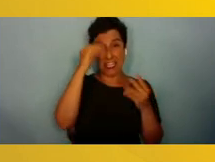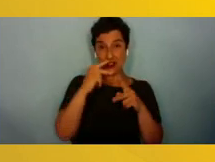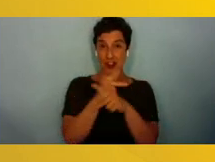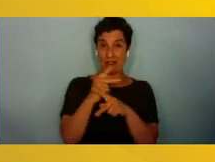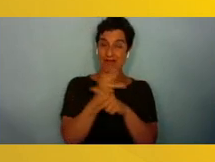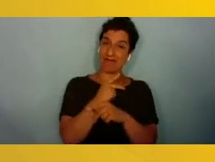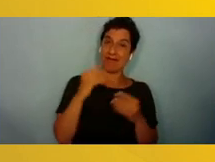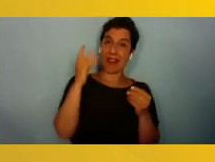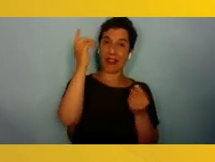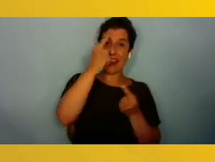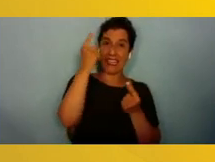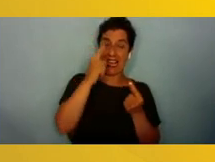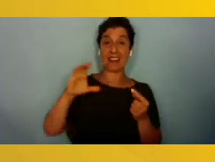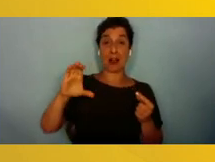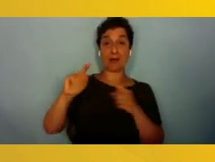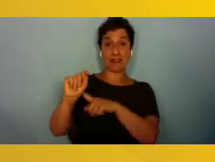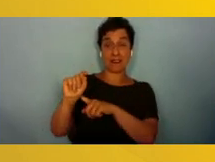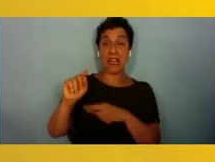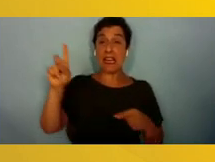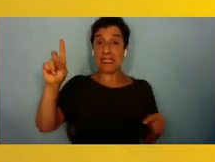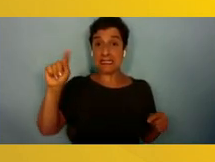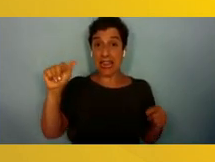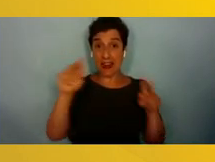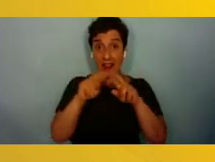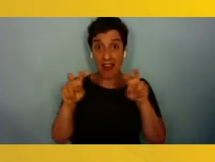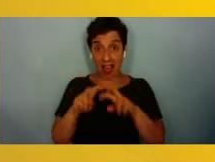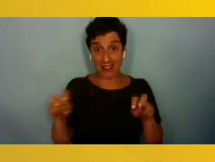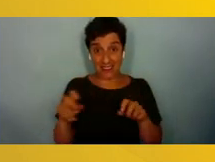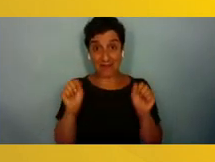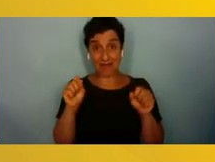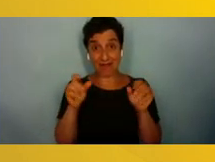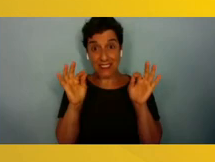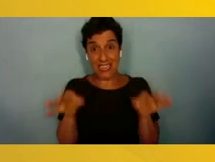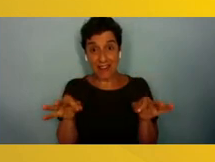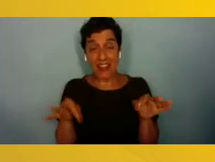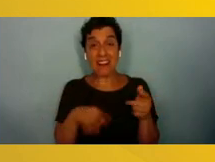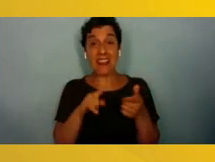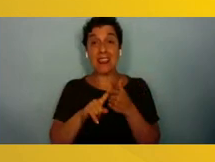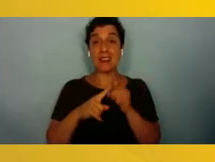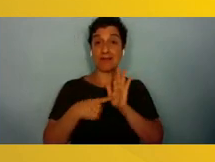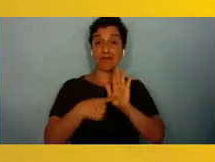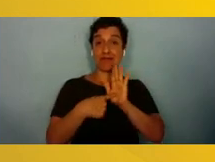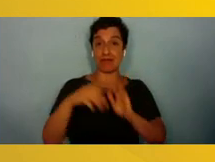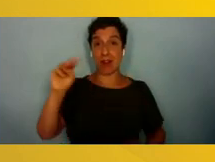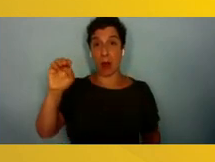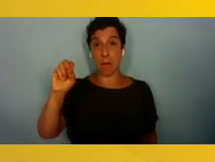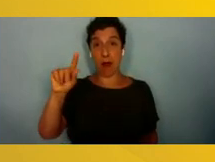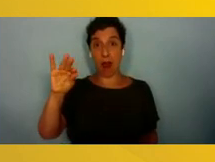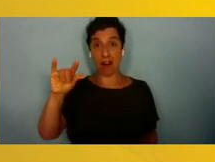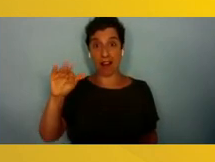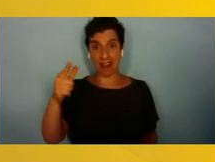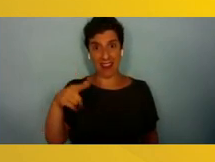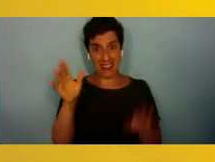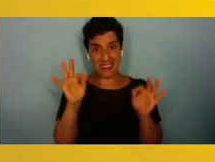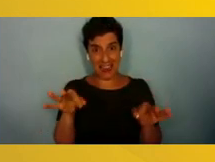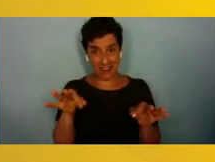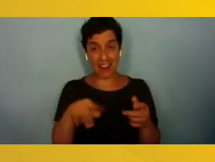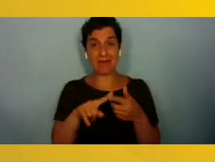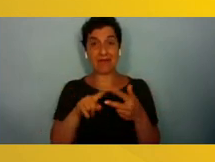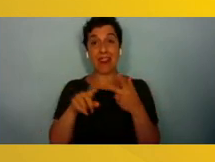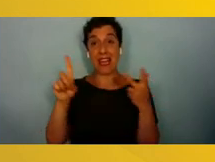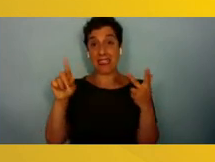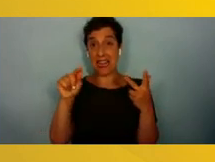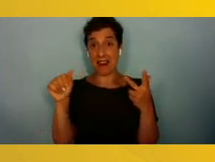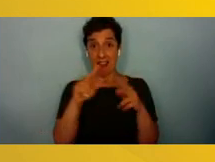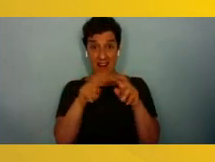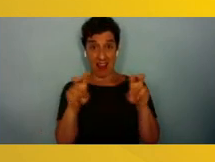people said data analysis, definitely. Modeling, they're definitely doing modeling. Data analysis and modeling, which are part